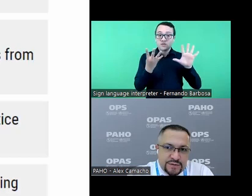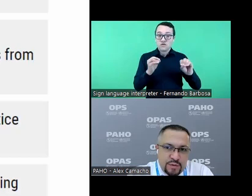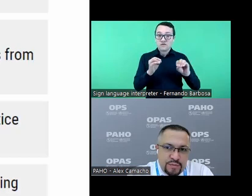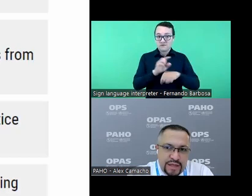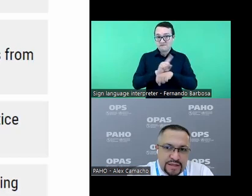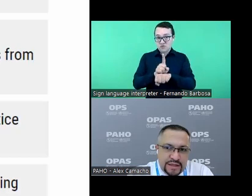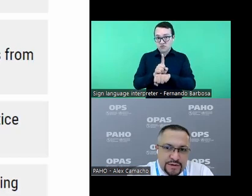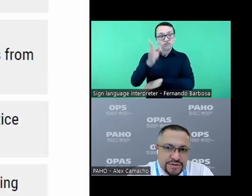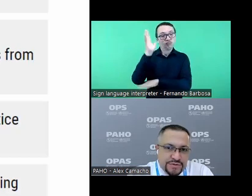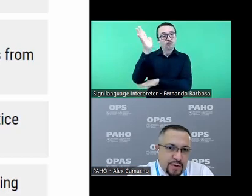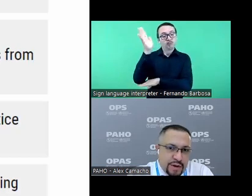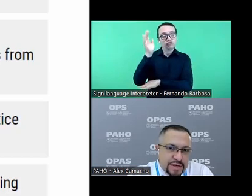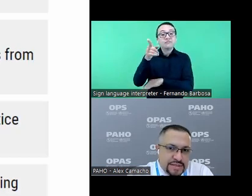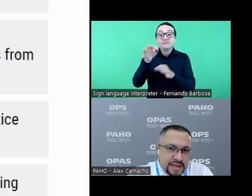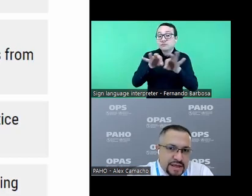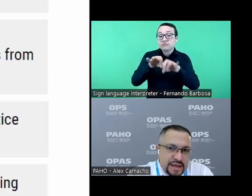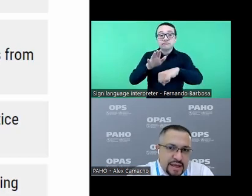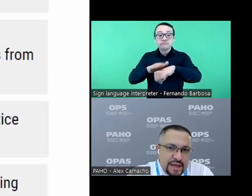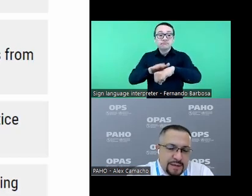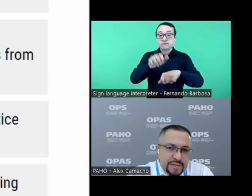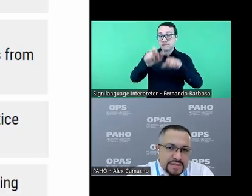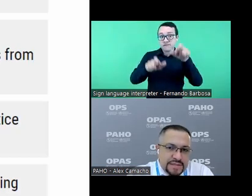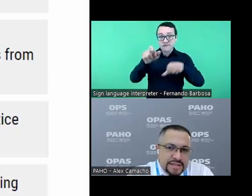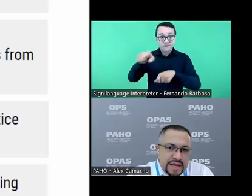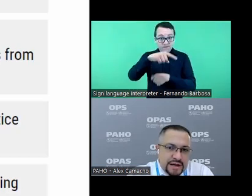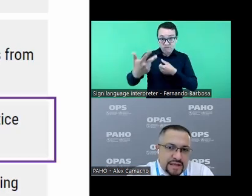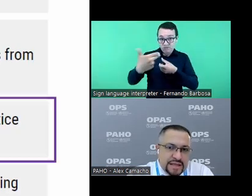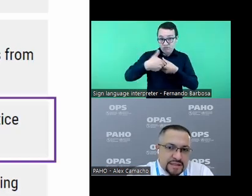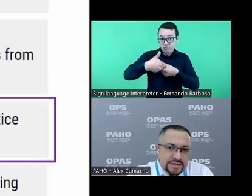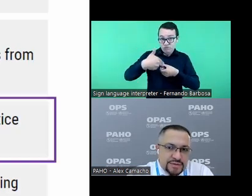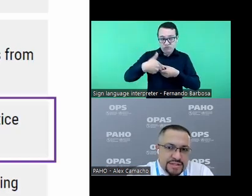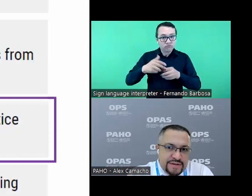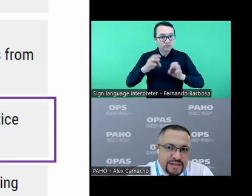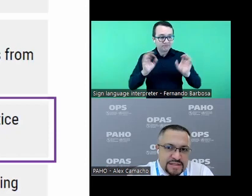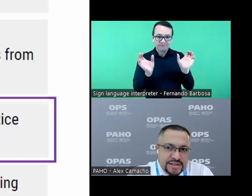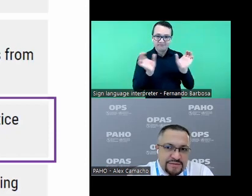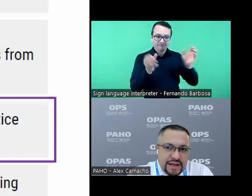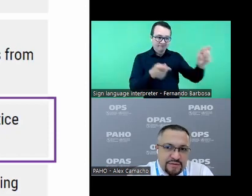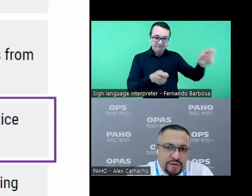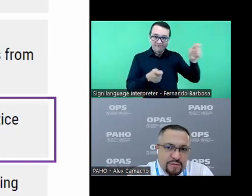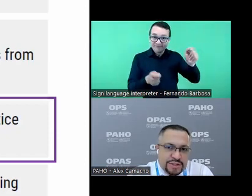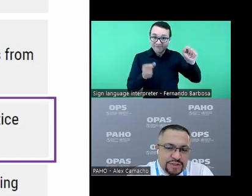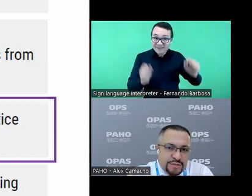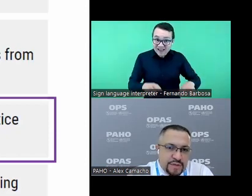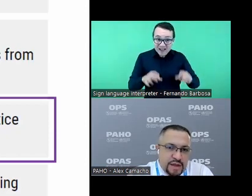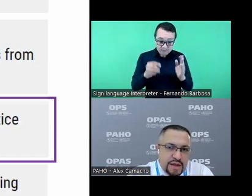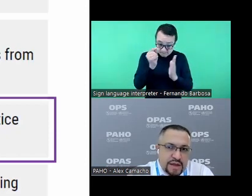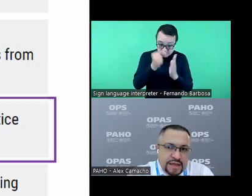participants have to complete the course requirements since they are entitled to receiving the certificate of